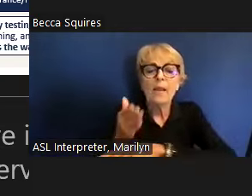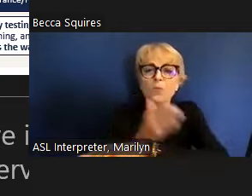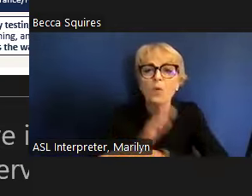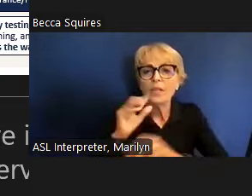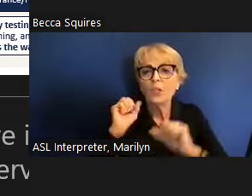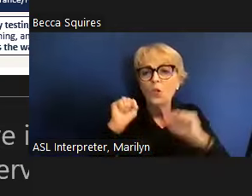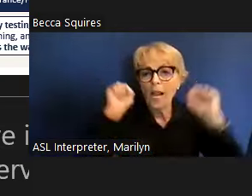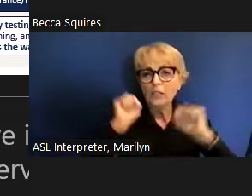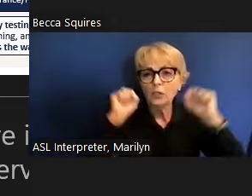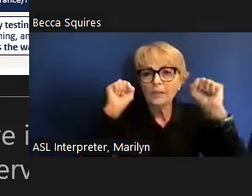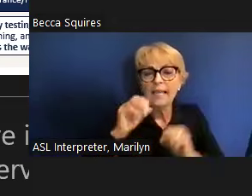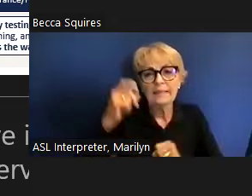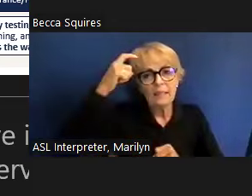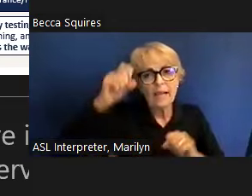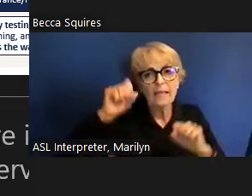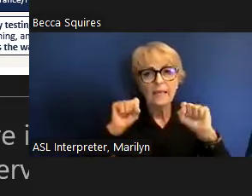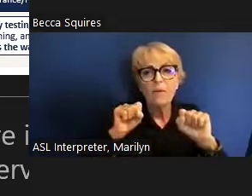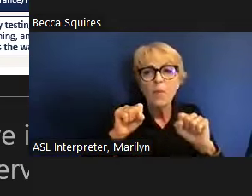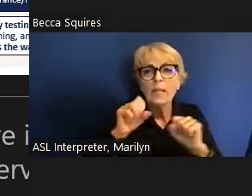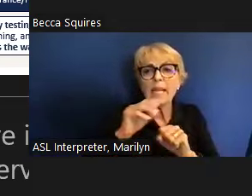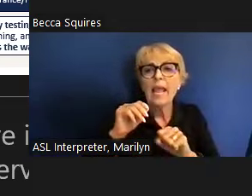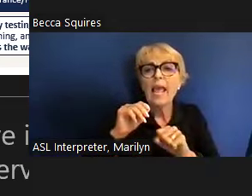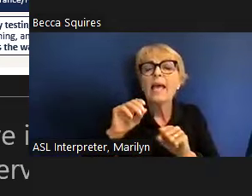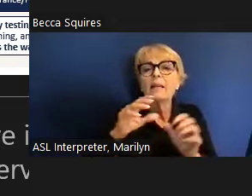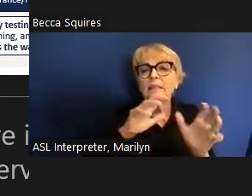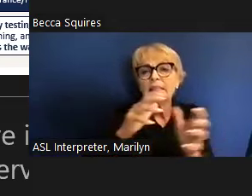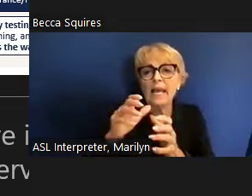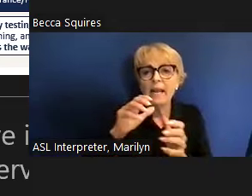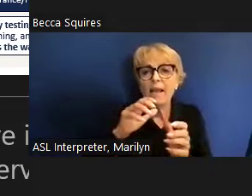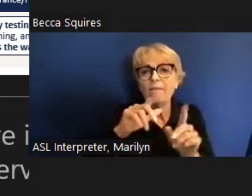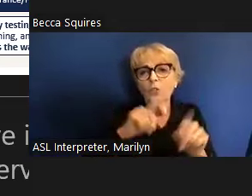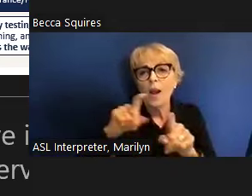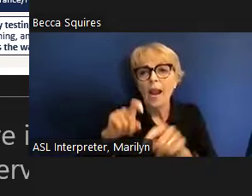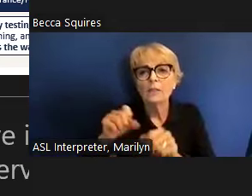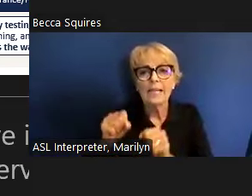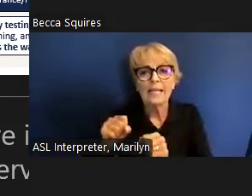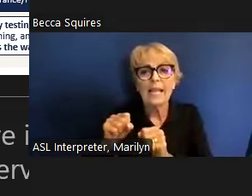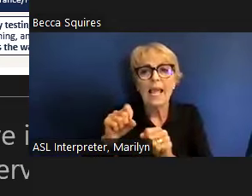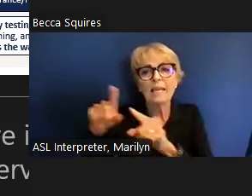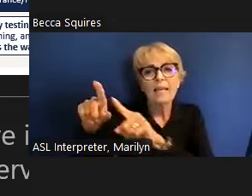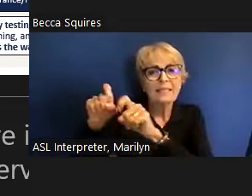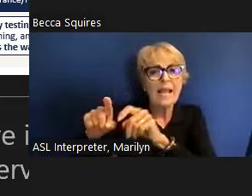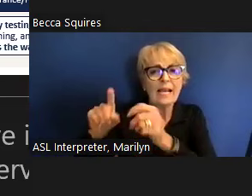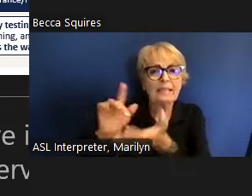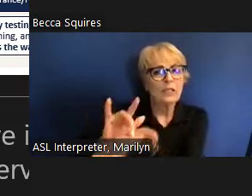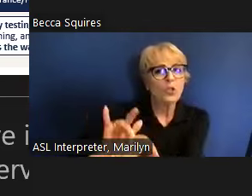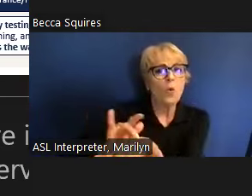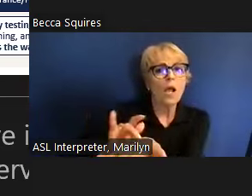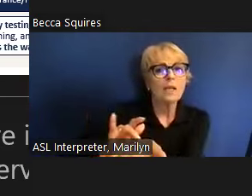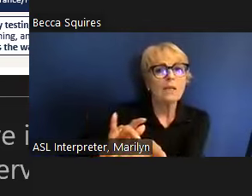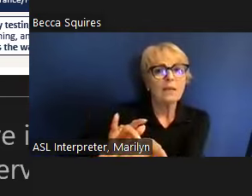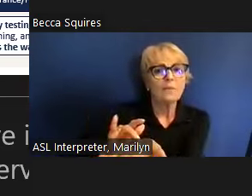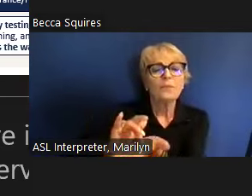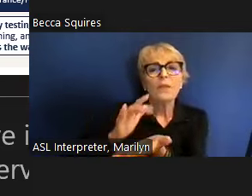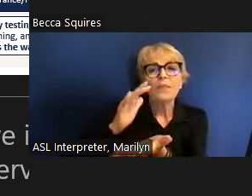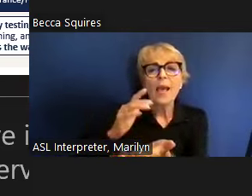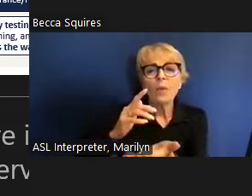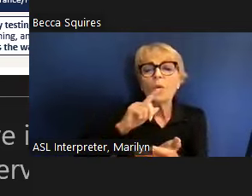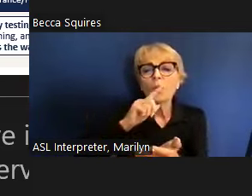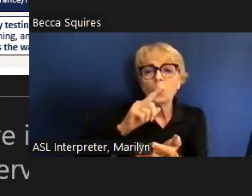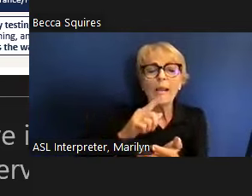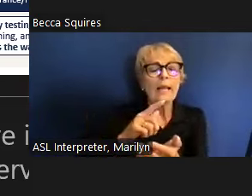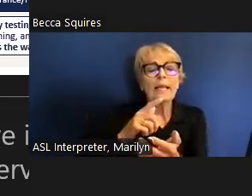cognitive abilities. And we have a set of trials that could test the drug that would get at the underlying